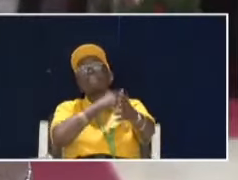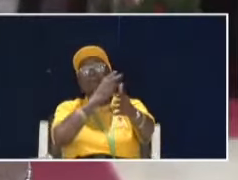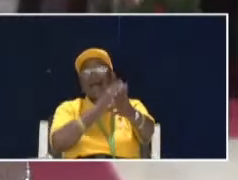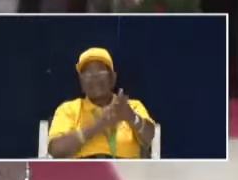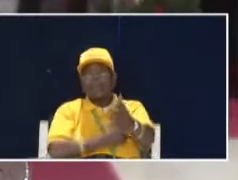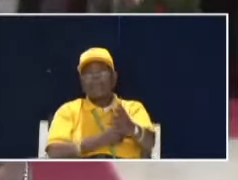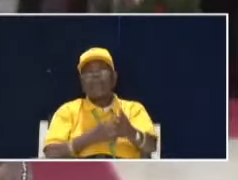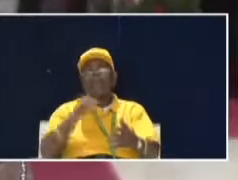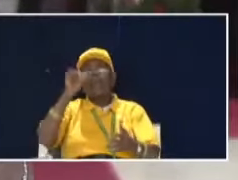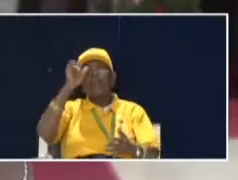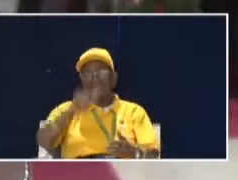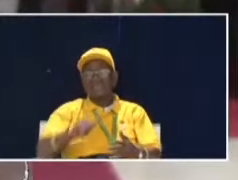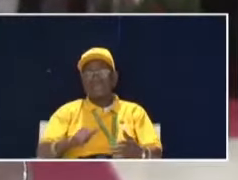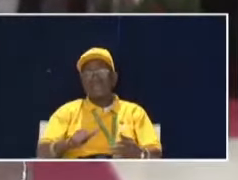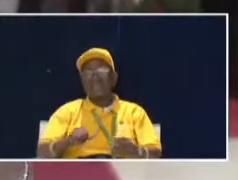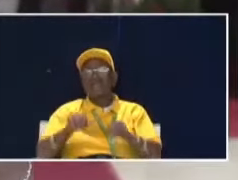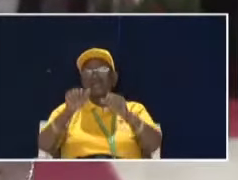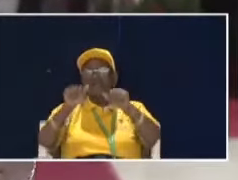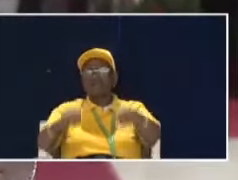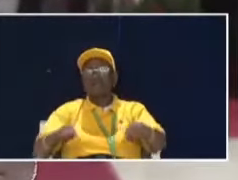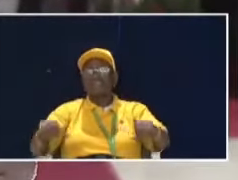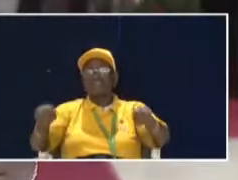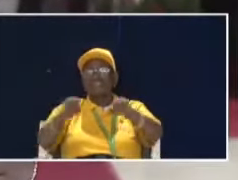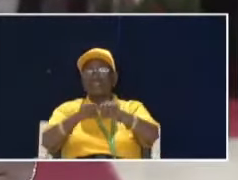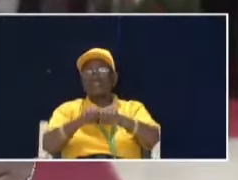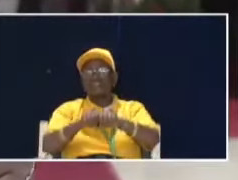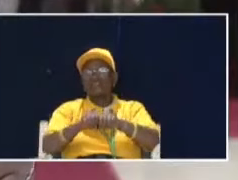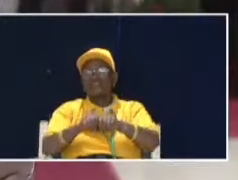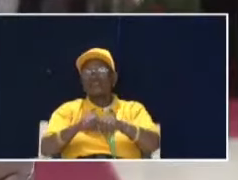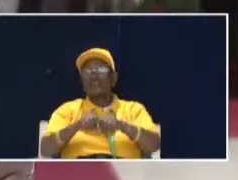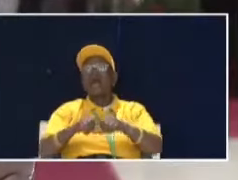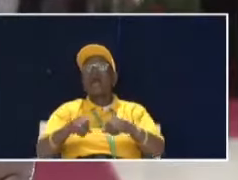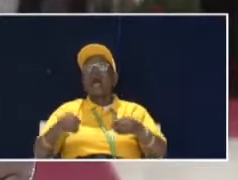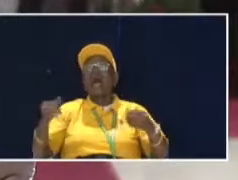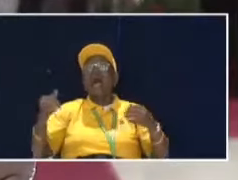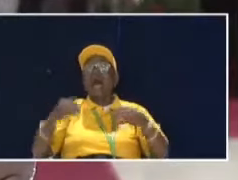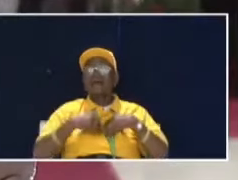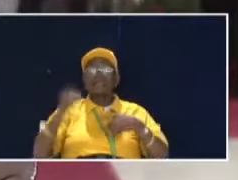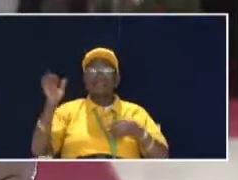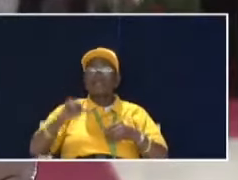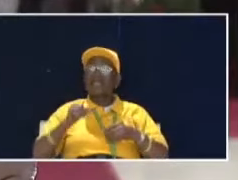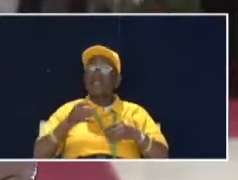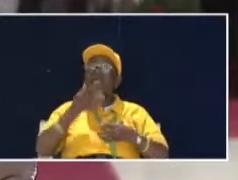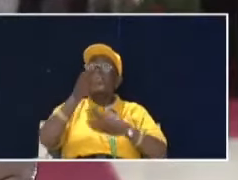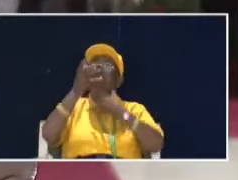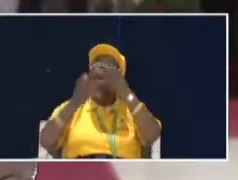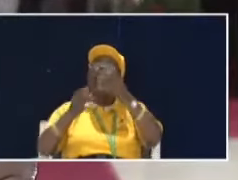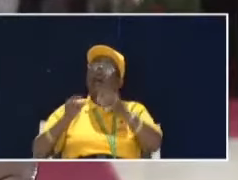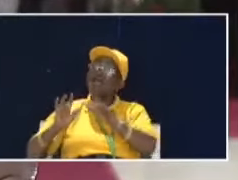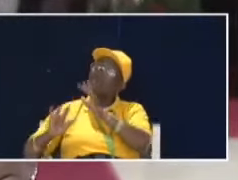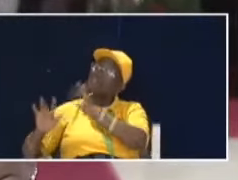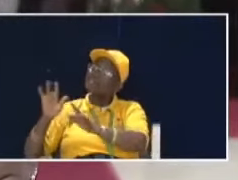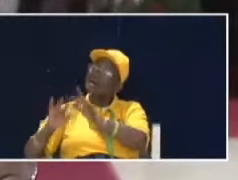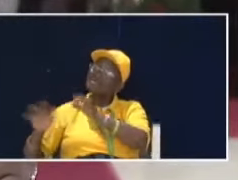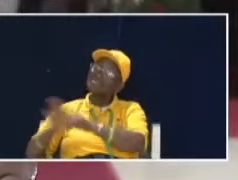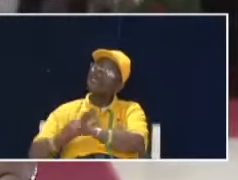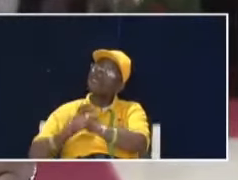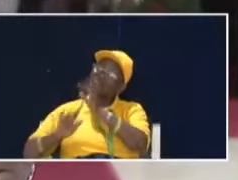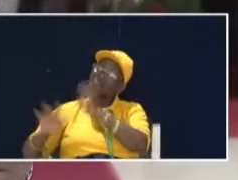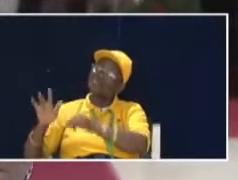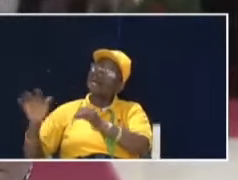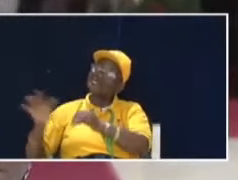They could even have been crying, "Merciful, merciful, merciful, God is rich in mercy."